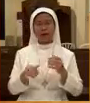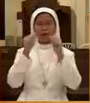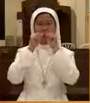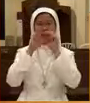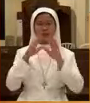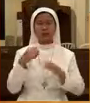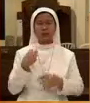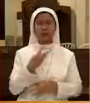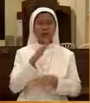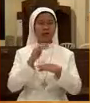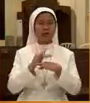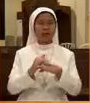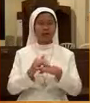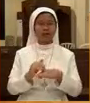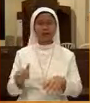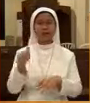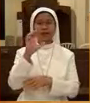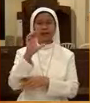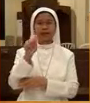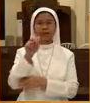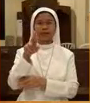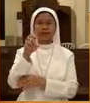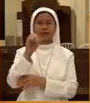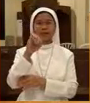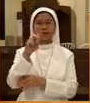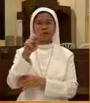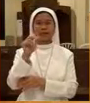Cardinal Tagle again, please.